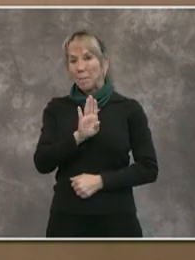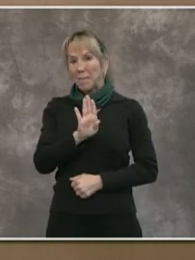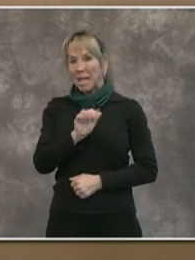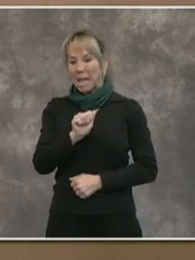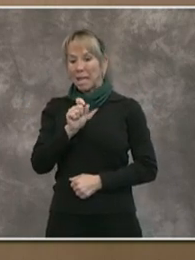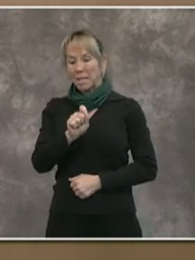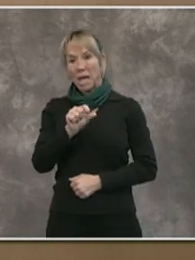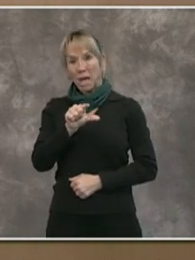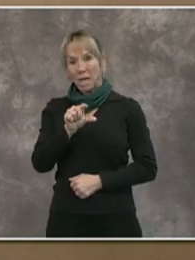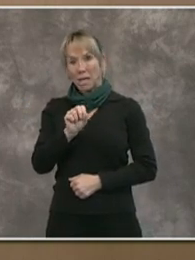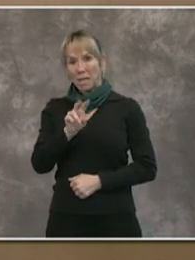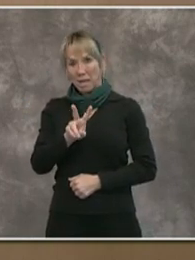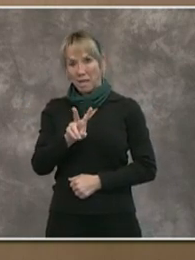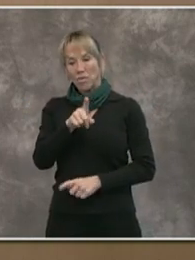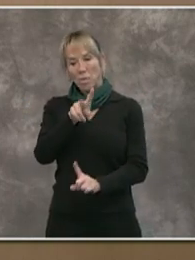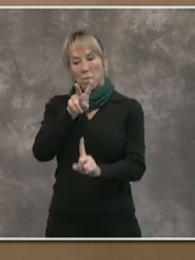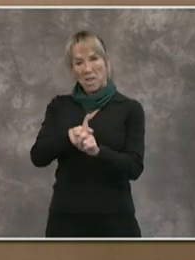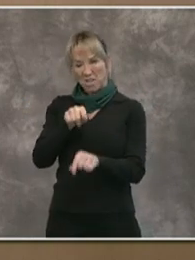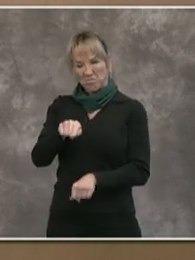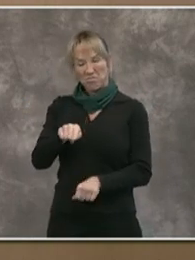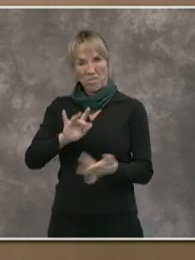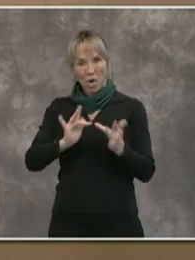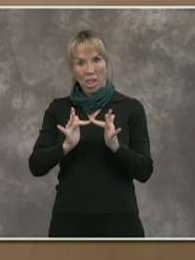www.sba.gov and apply online.